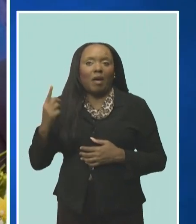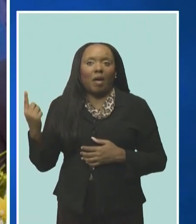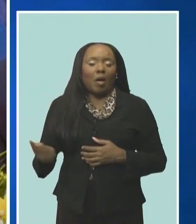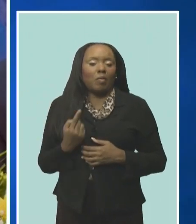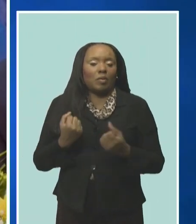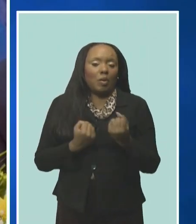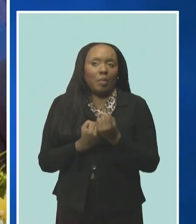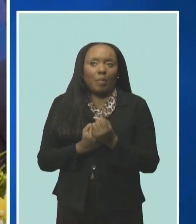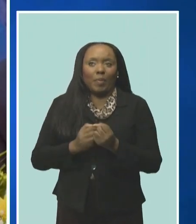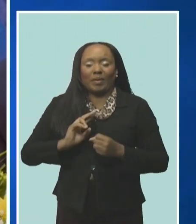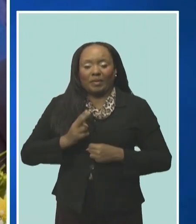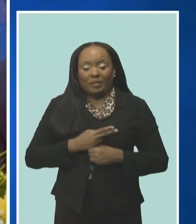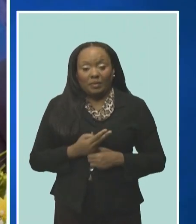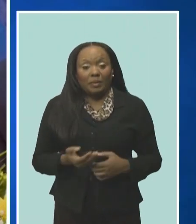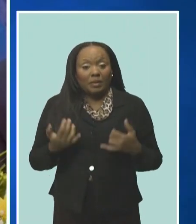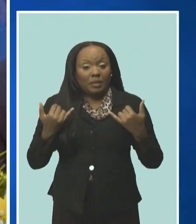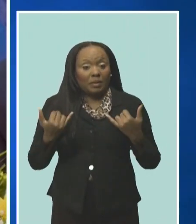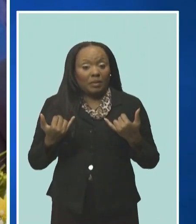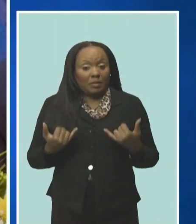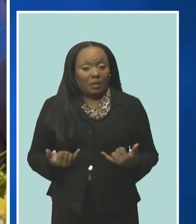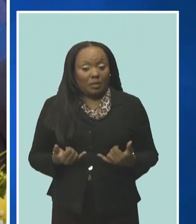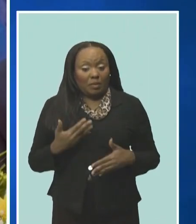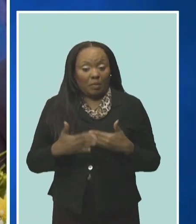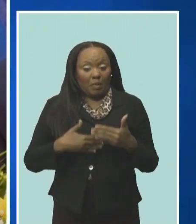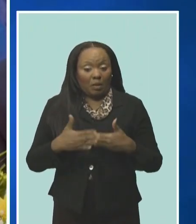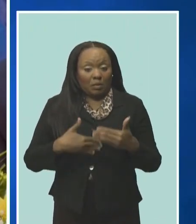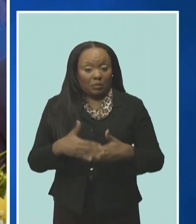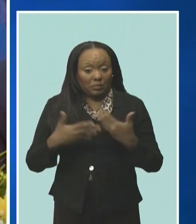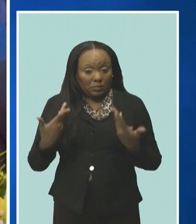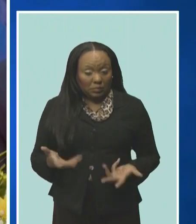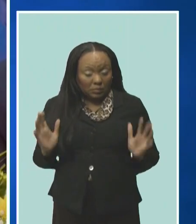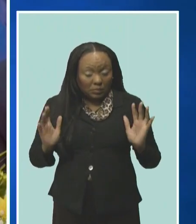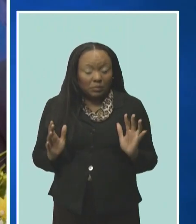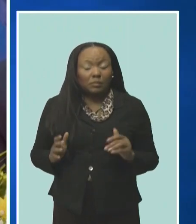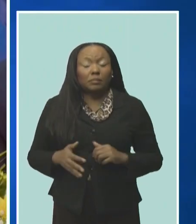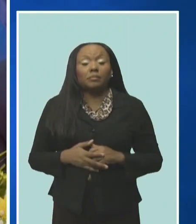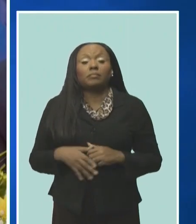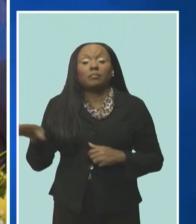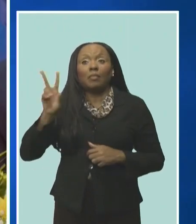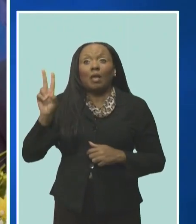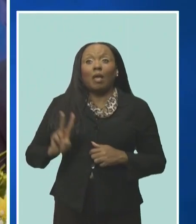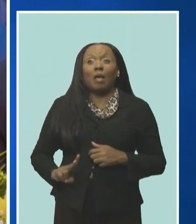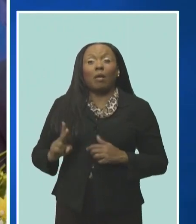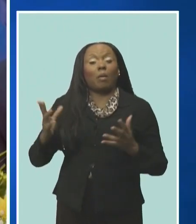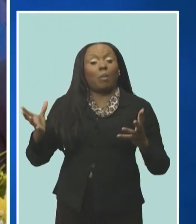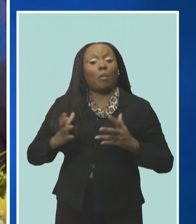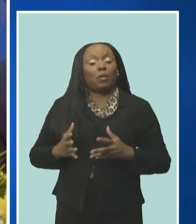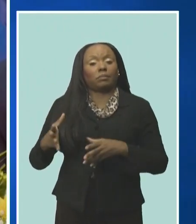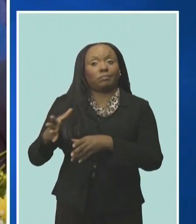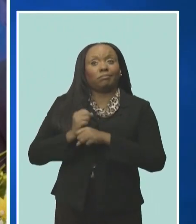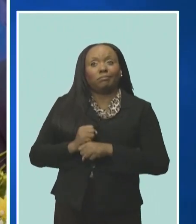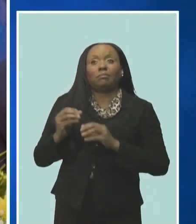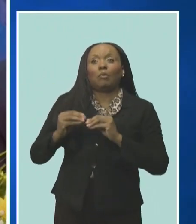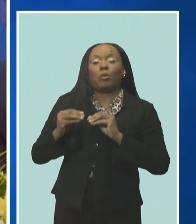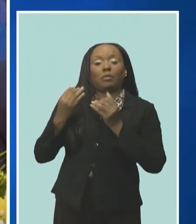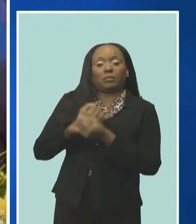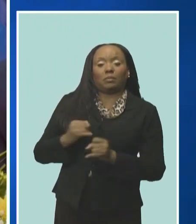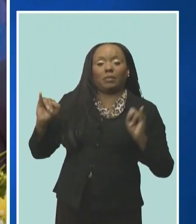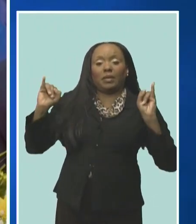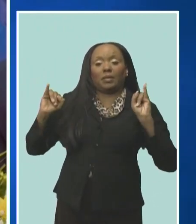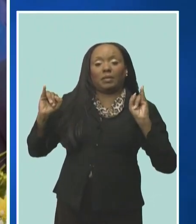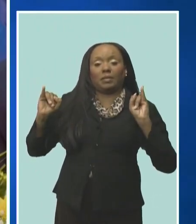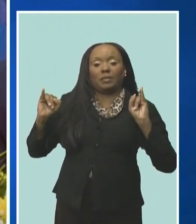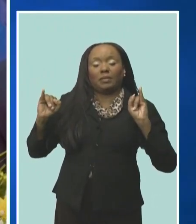that the process has been concluded, and Venezuela moves towards regaining its economic independence, we are looking